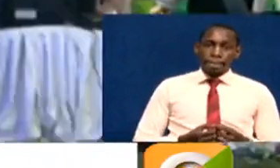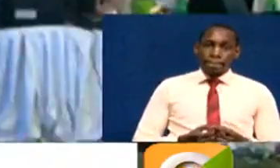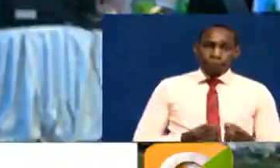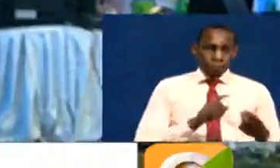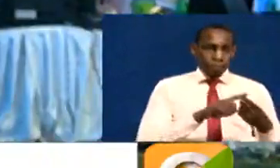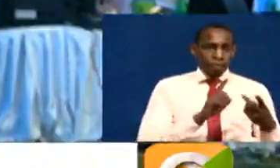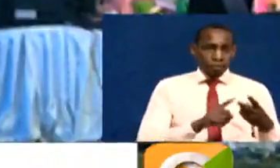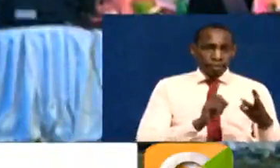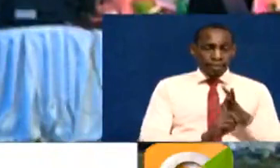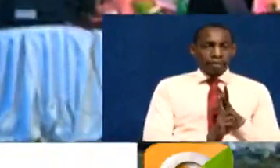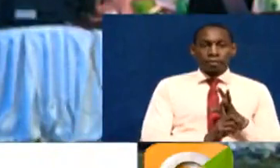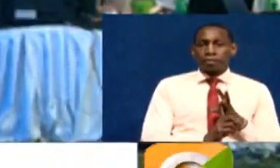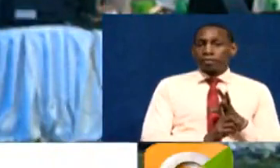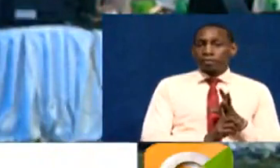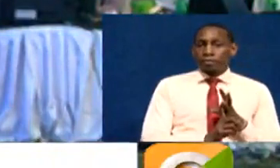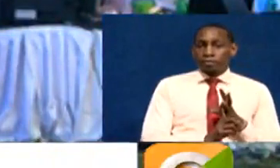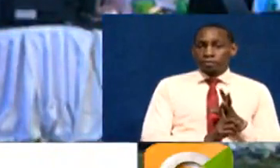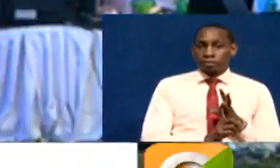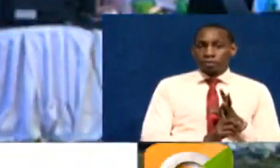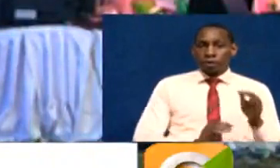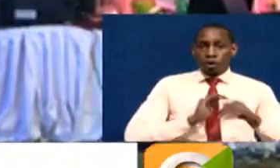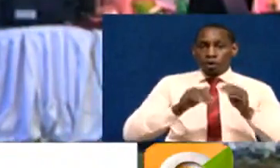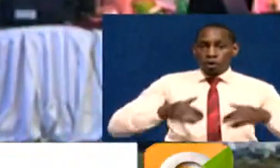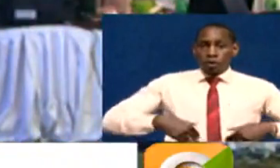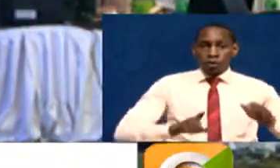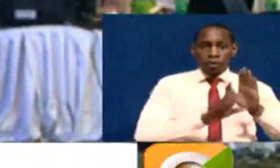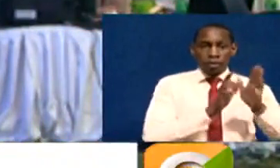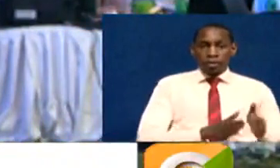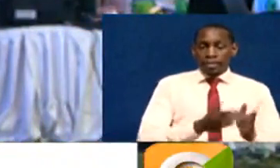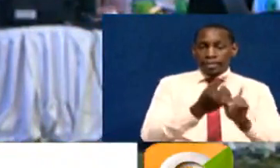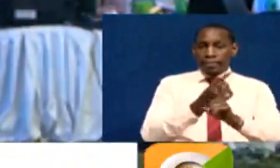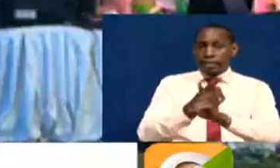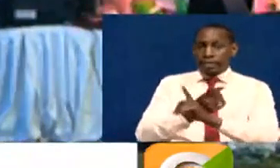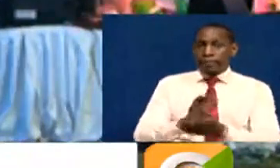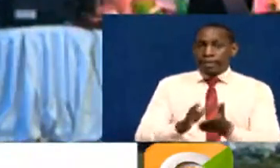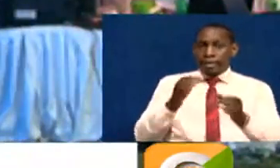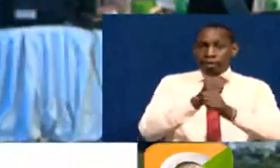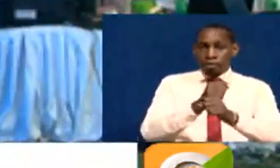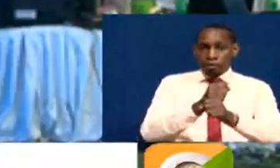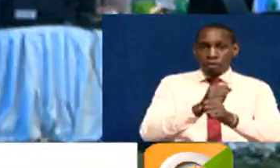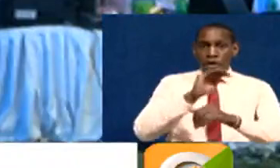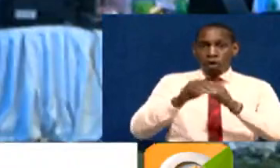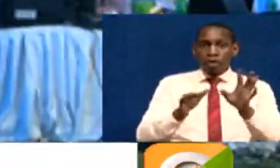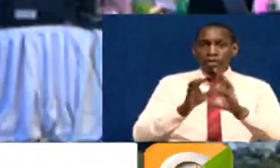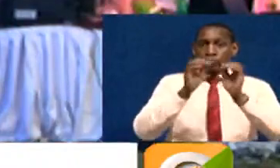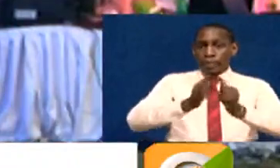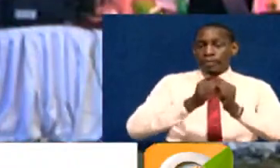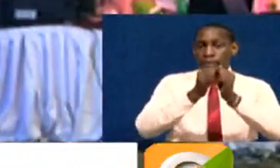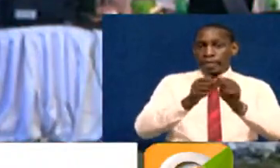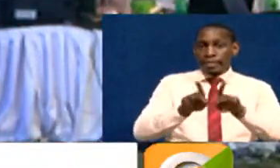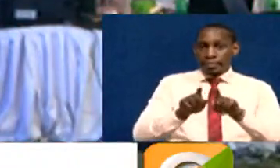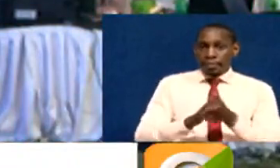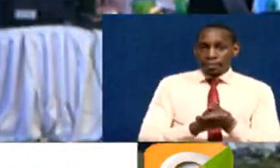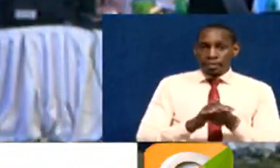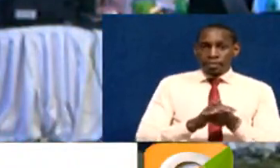besides that, try to bring all the young lawyers, the different, you know, associations, to bring all of them together and